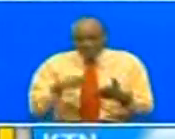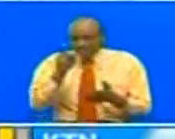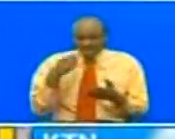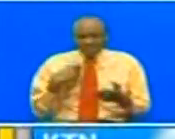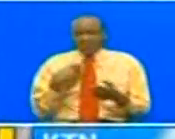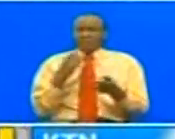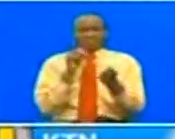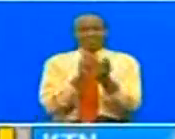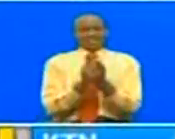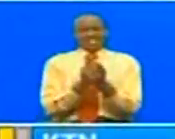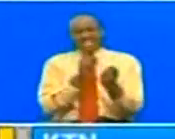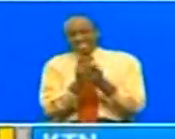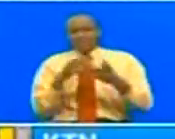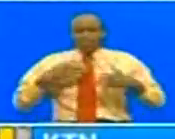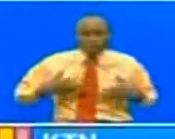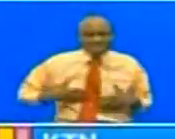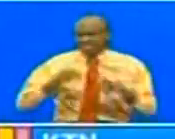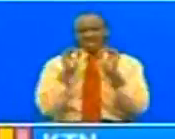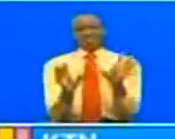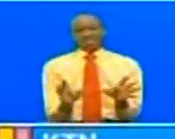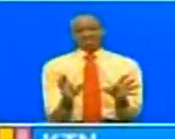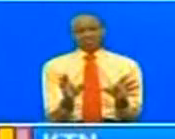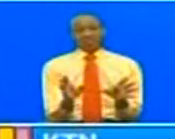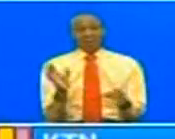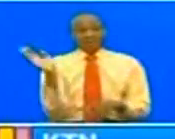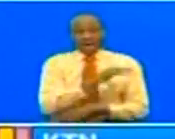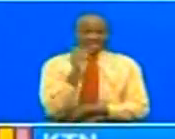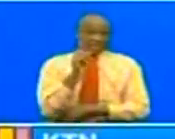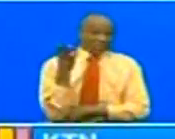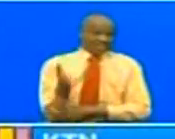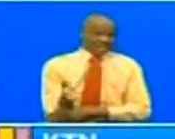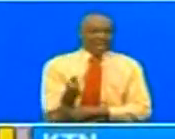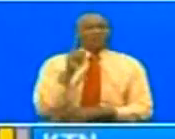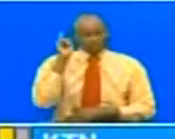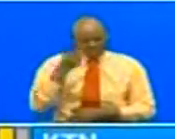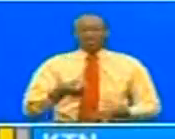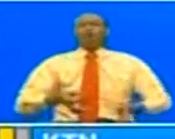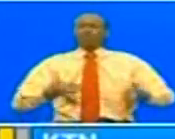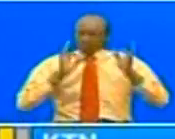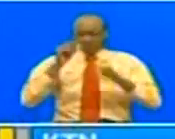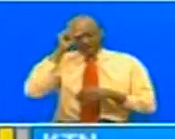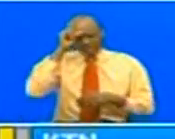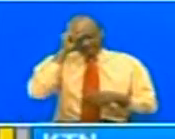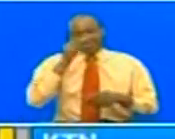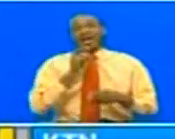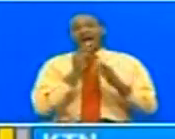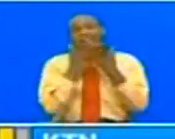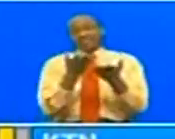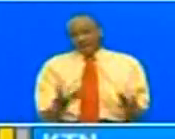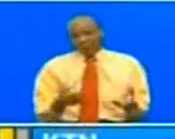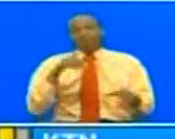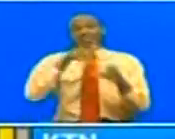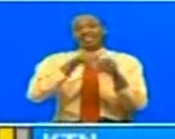come across any bodies. Back in Nairobi, the first official government response from the Interior